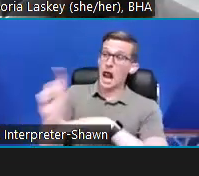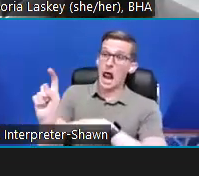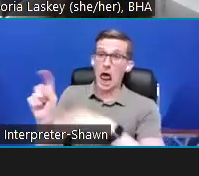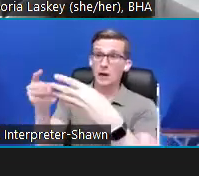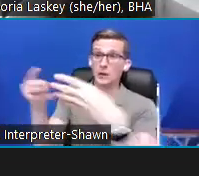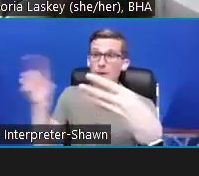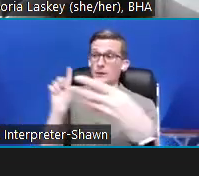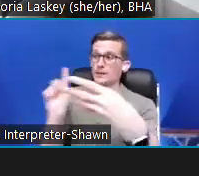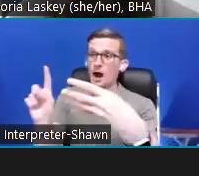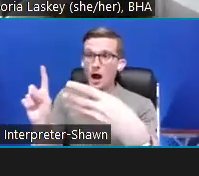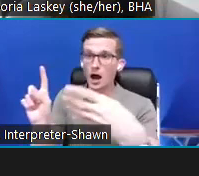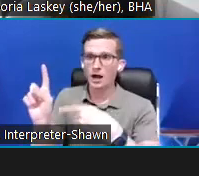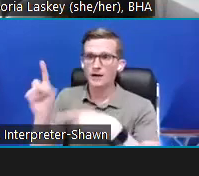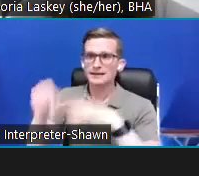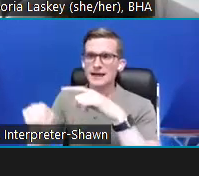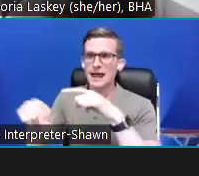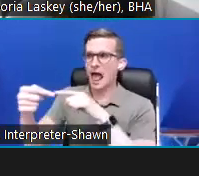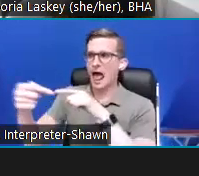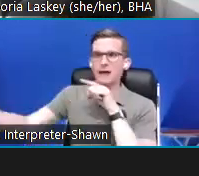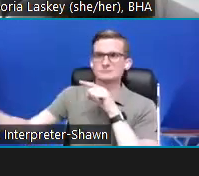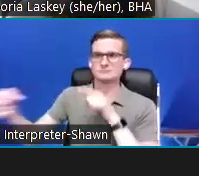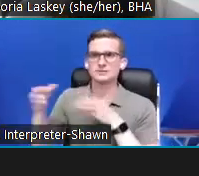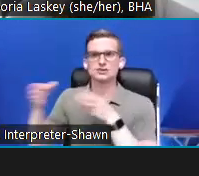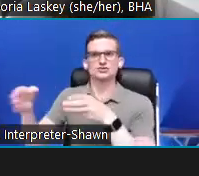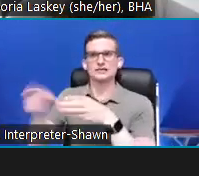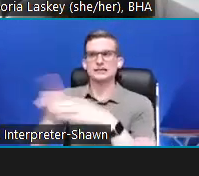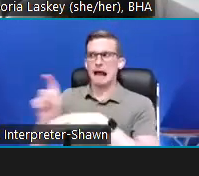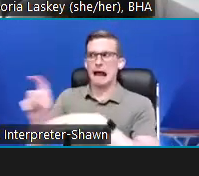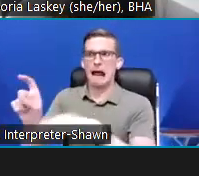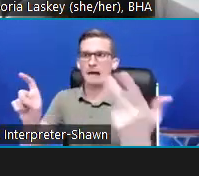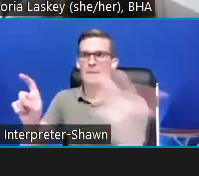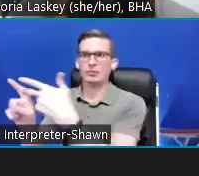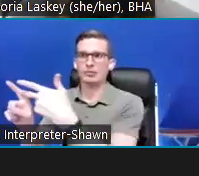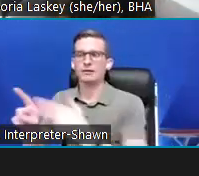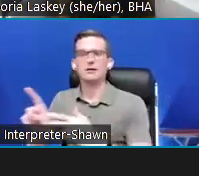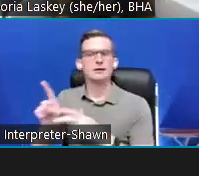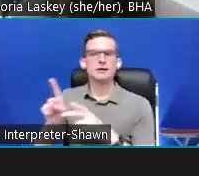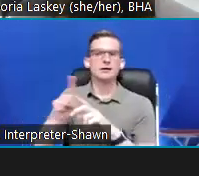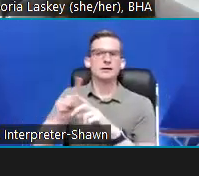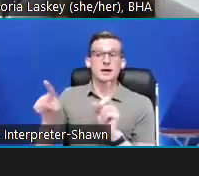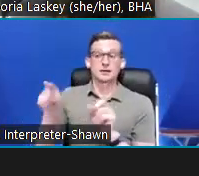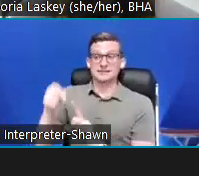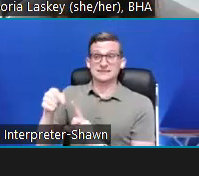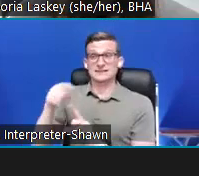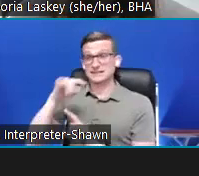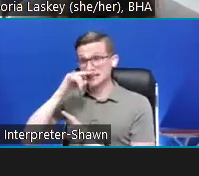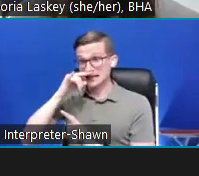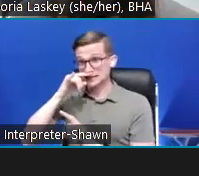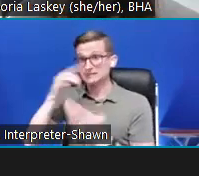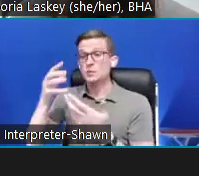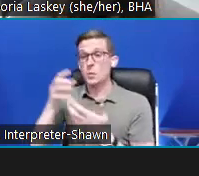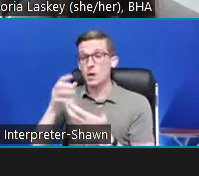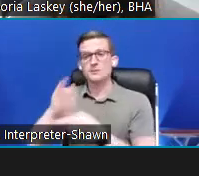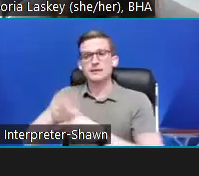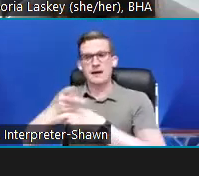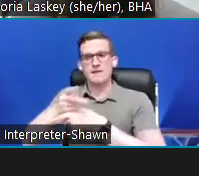adolescent type facility. You in particular want to be cautious about restraining kids. So fences